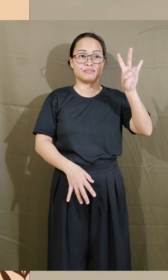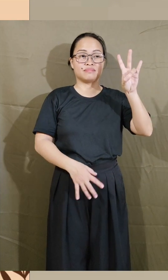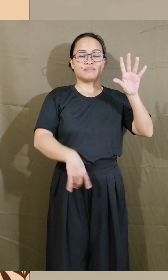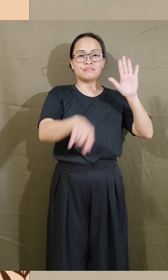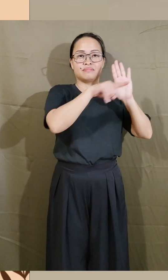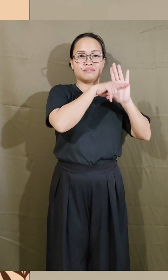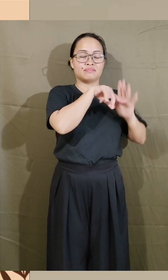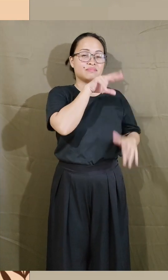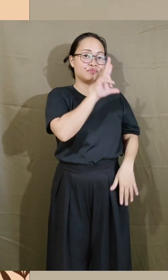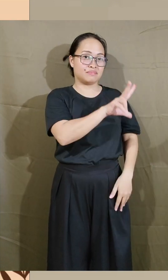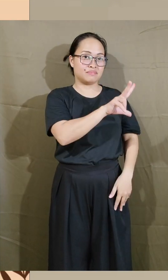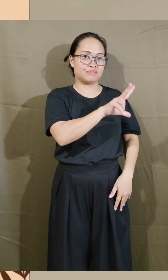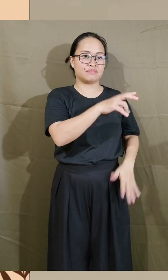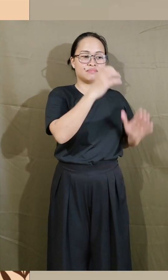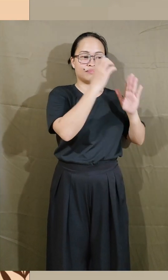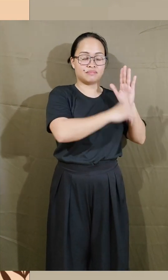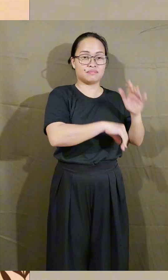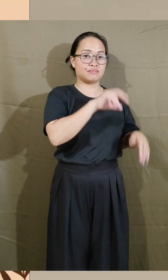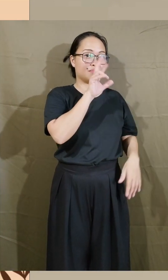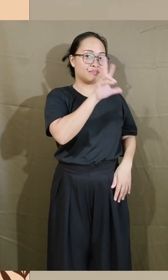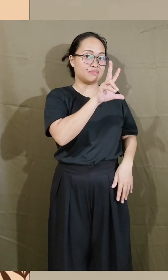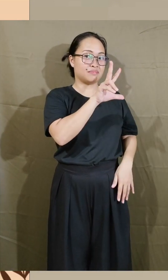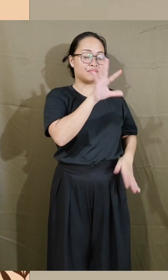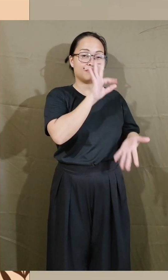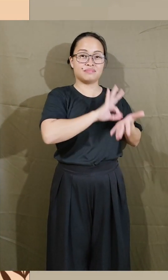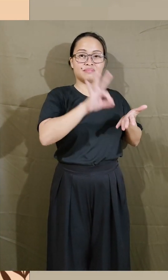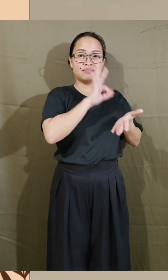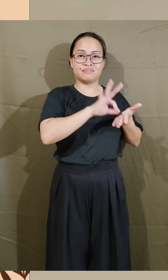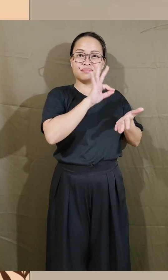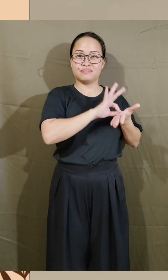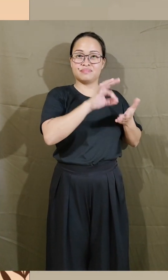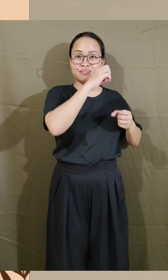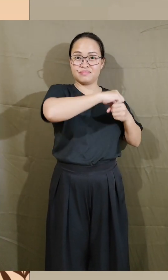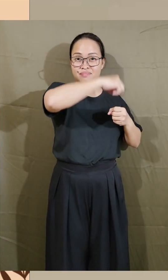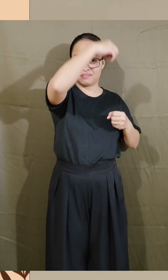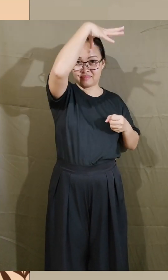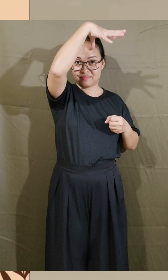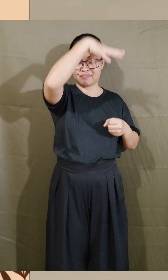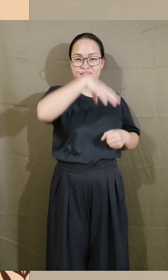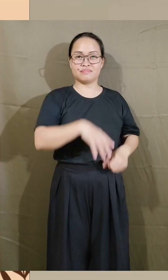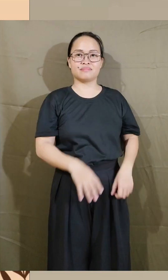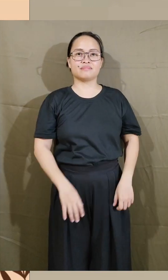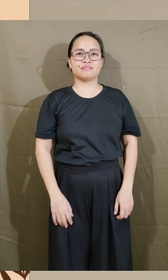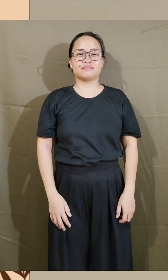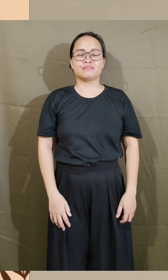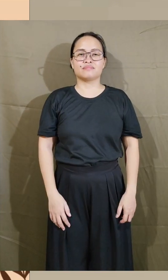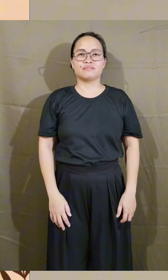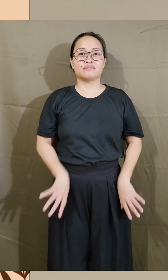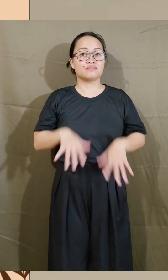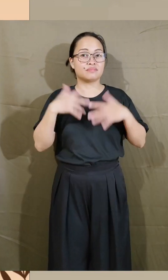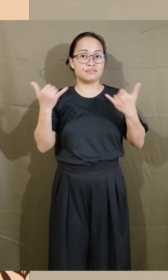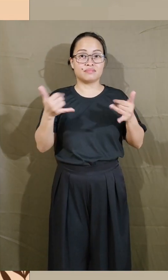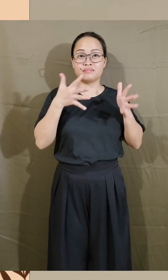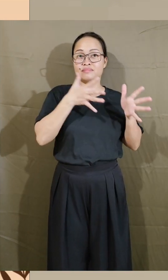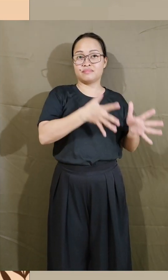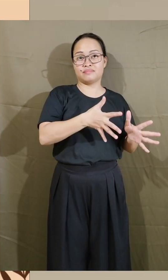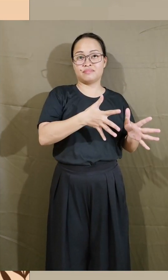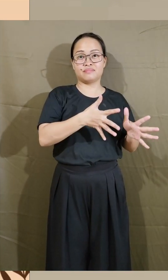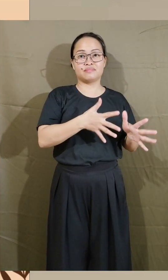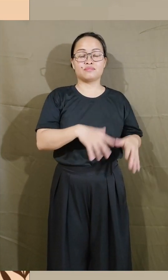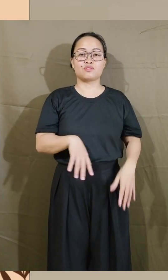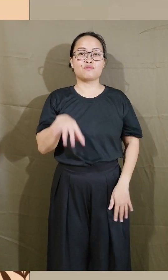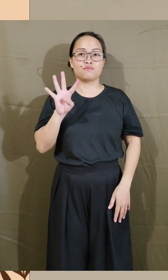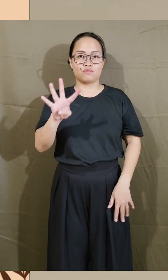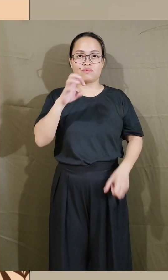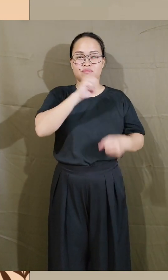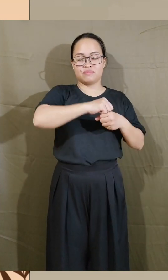3. Let's take away 3. So let's count the remaining umbrellas. Now we are left with